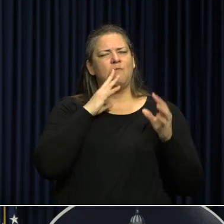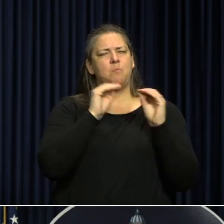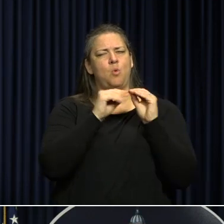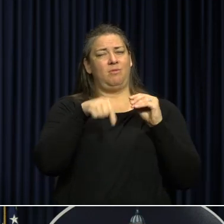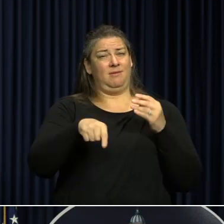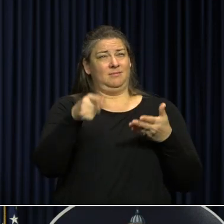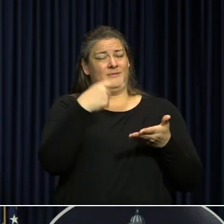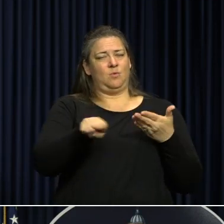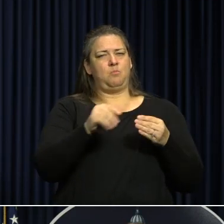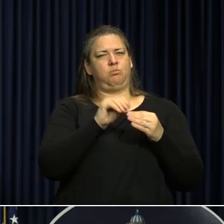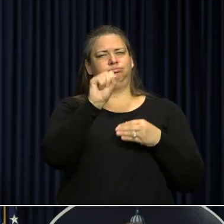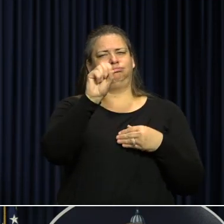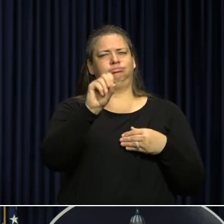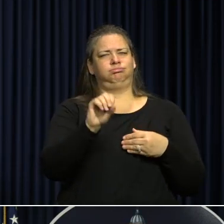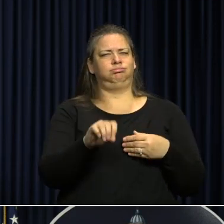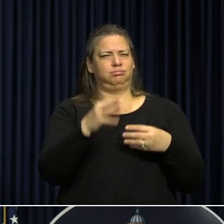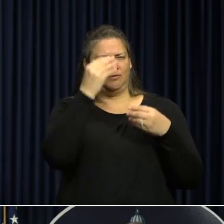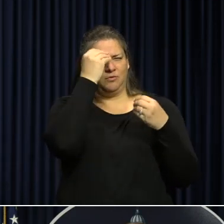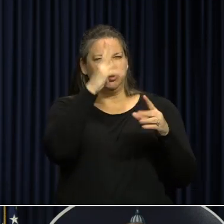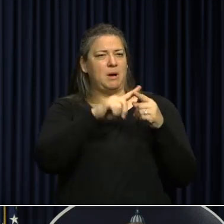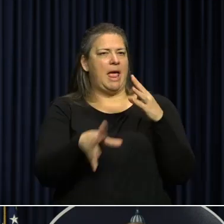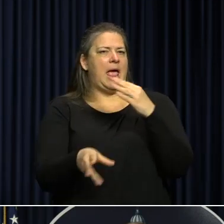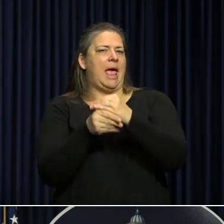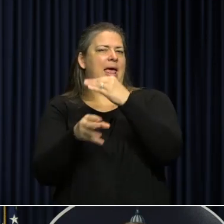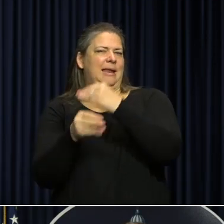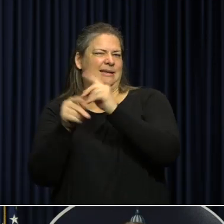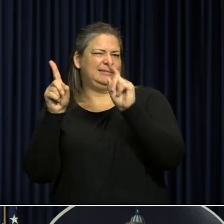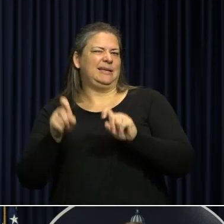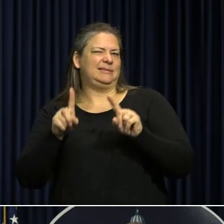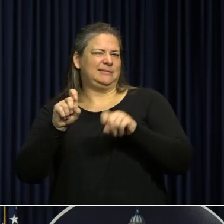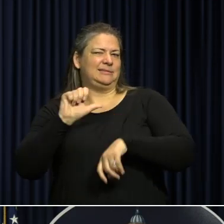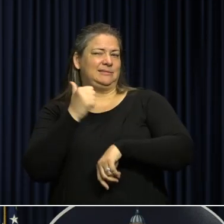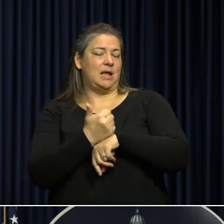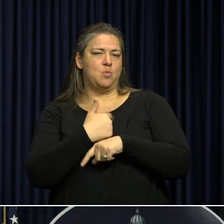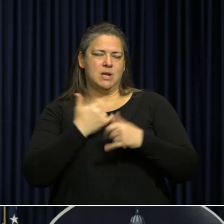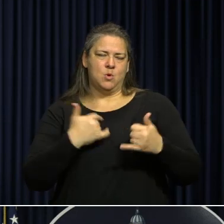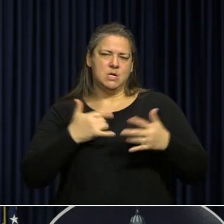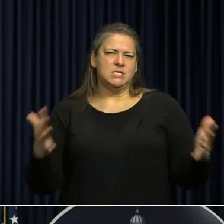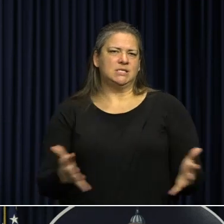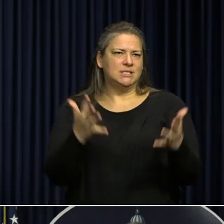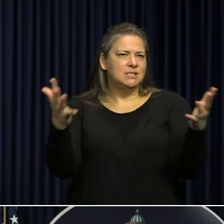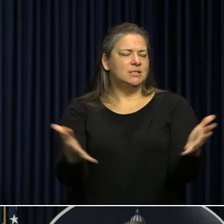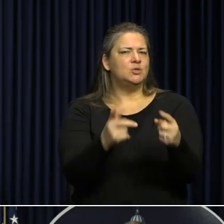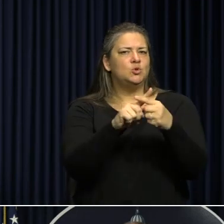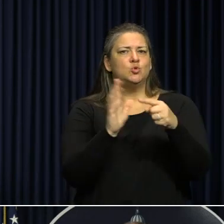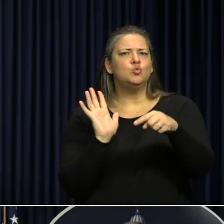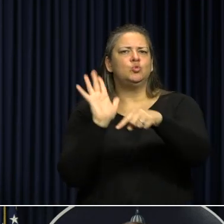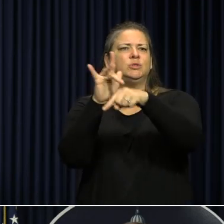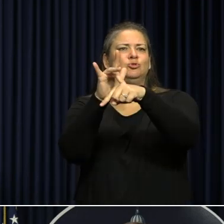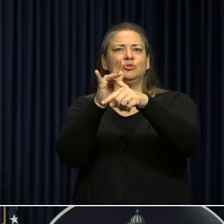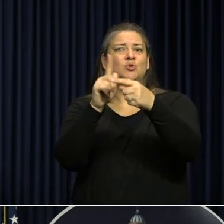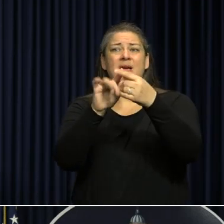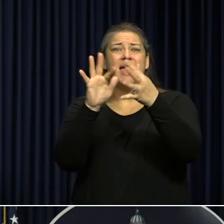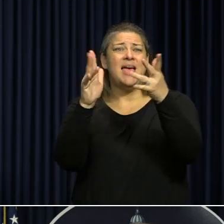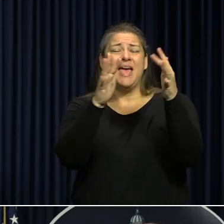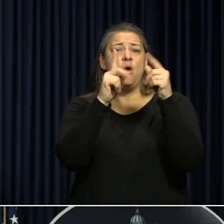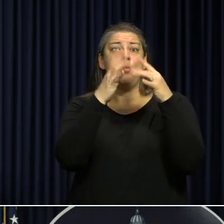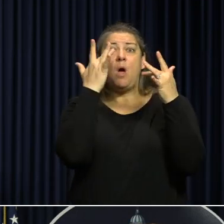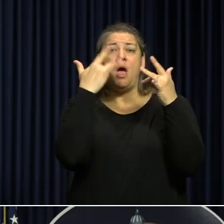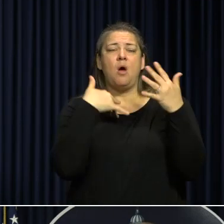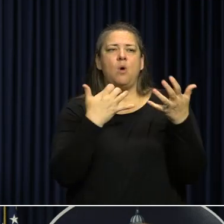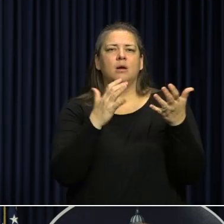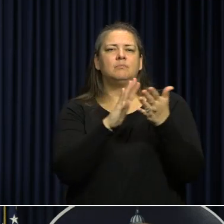forward about additional testing sites. This is us ramping up capacity so that we can reach a new normal where we've got to